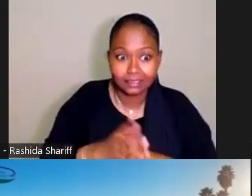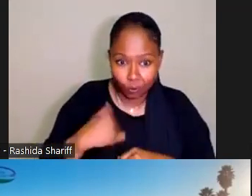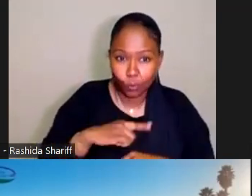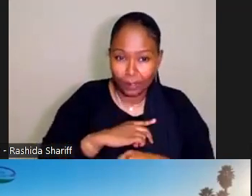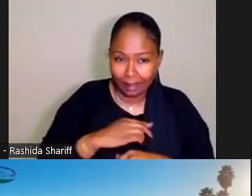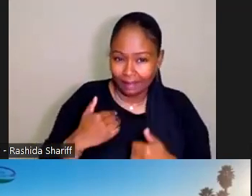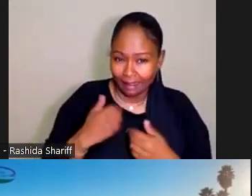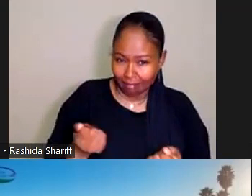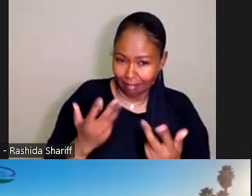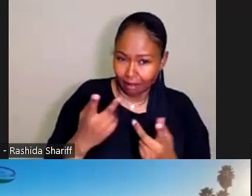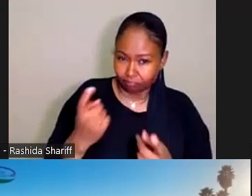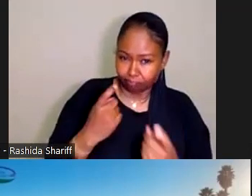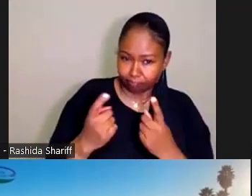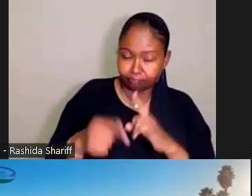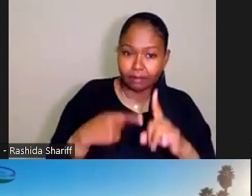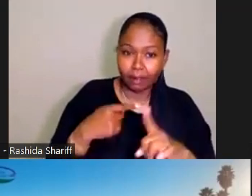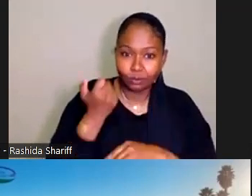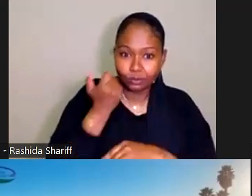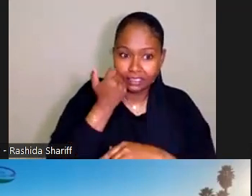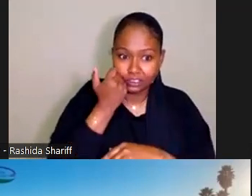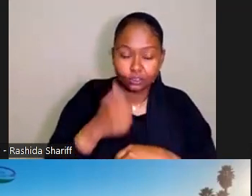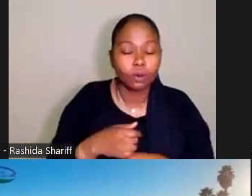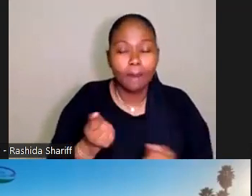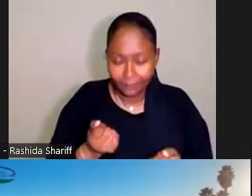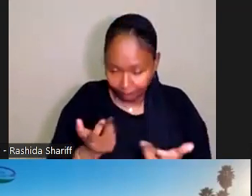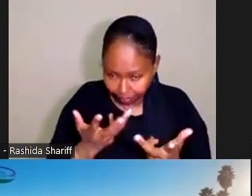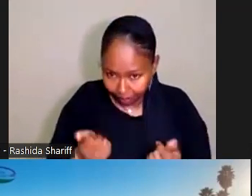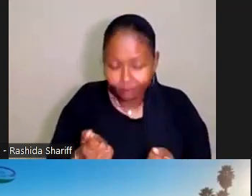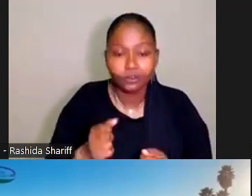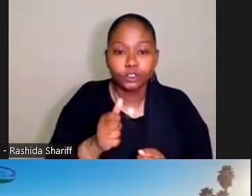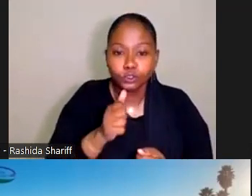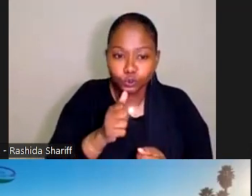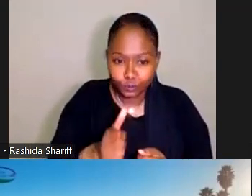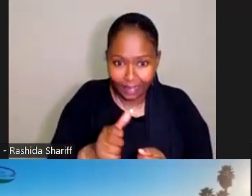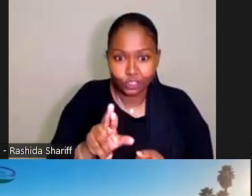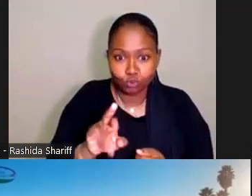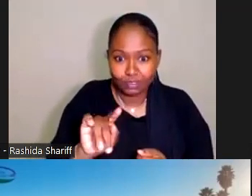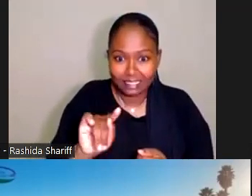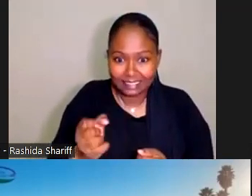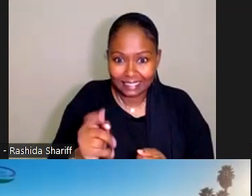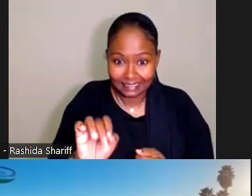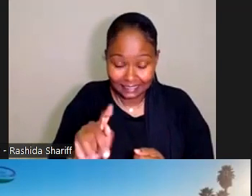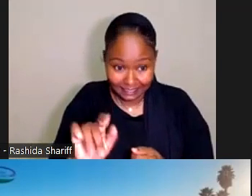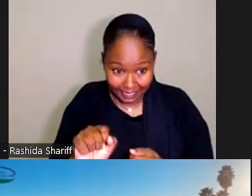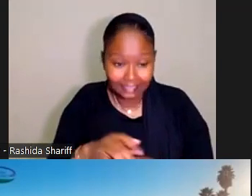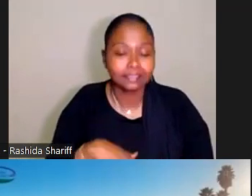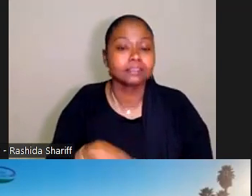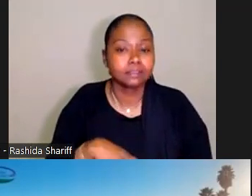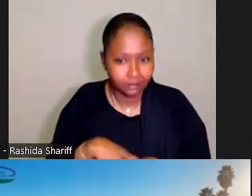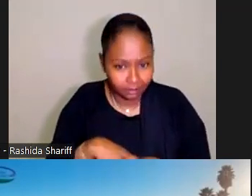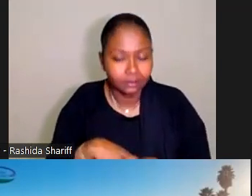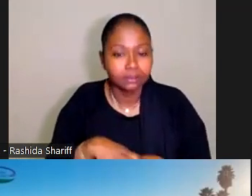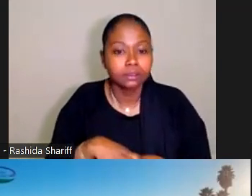about dental, but lots of do not resuscitate, post, hospice, comfort care, and